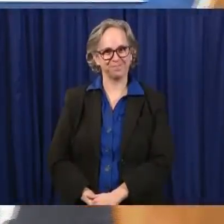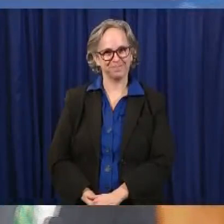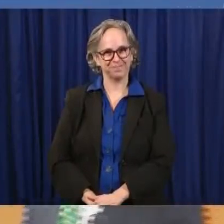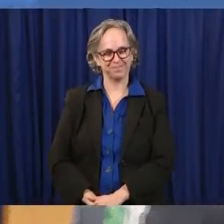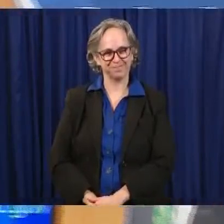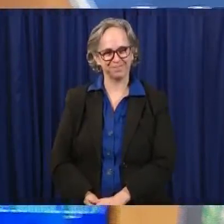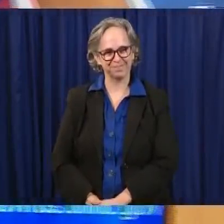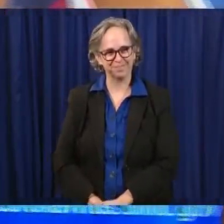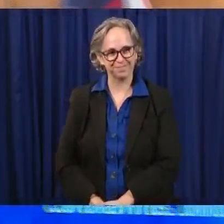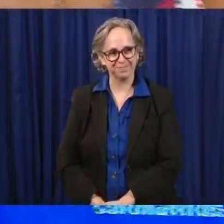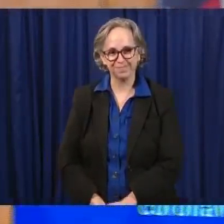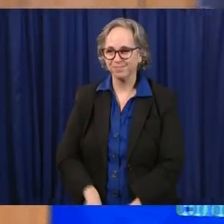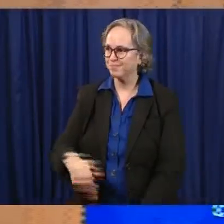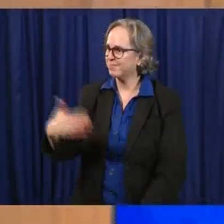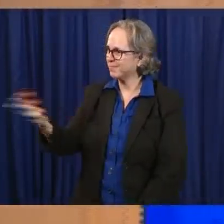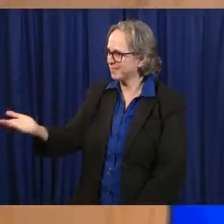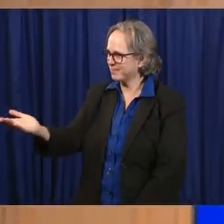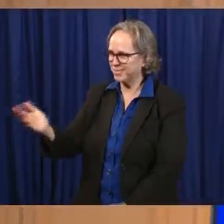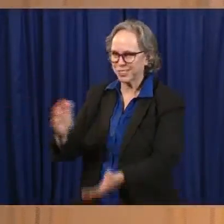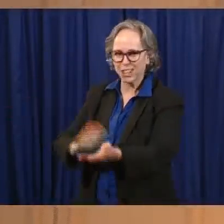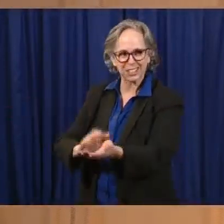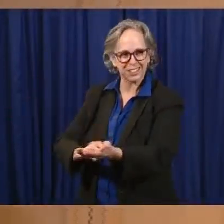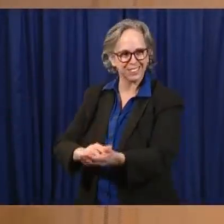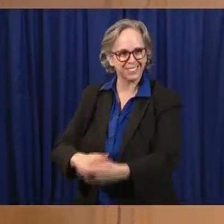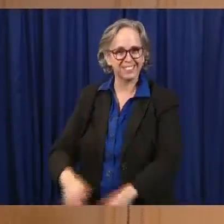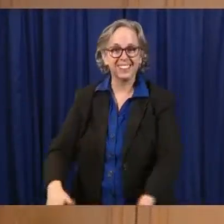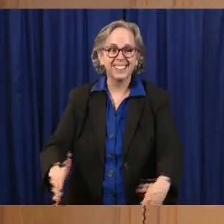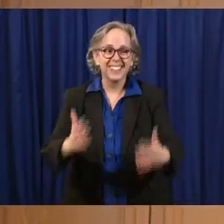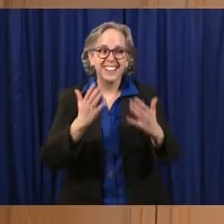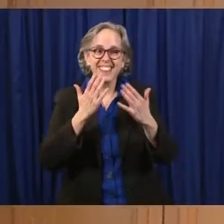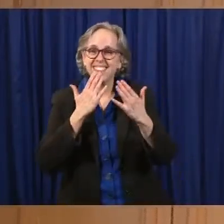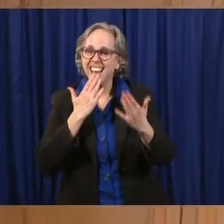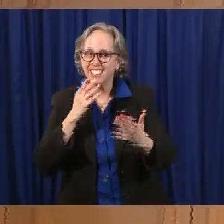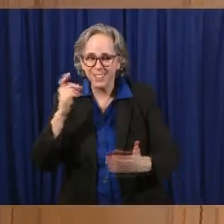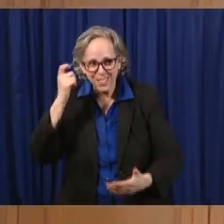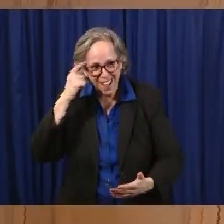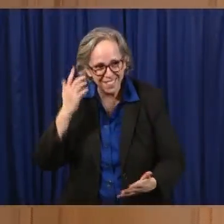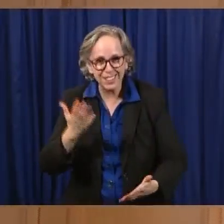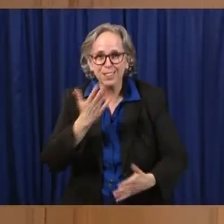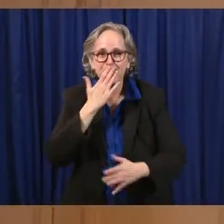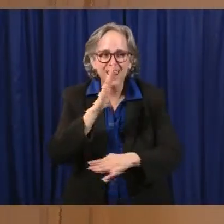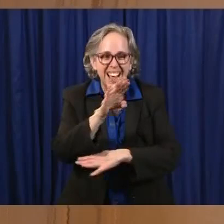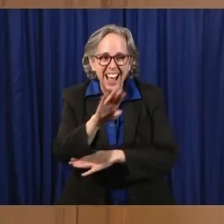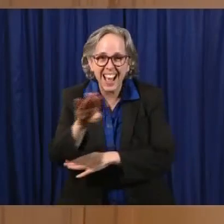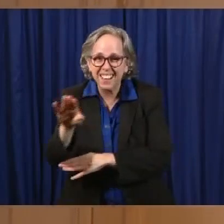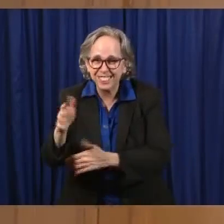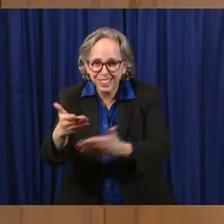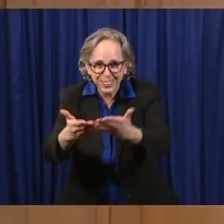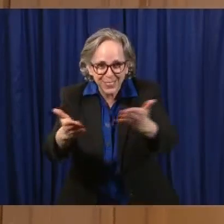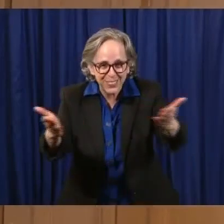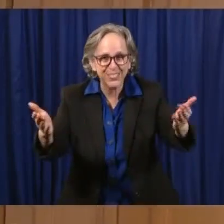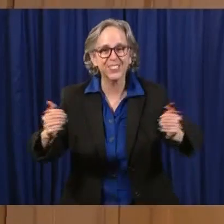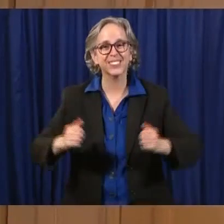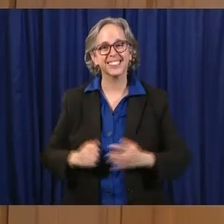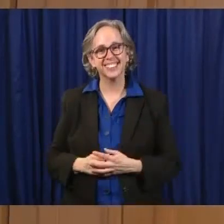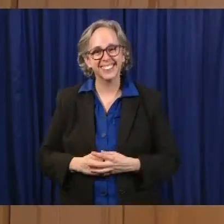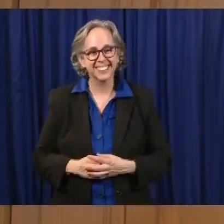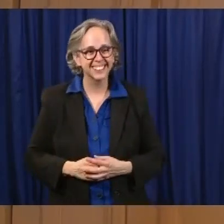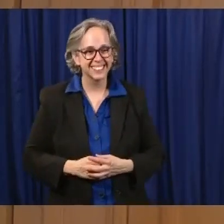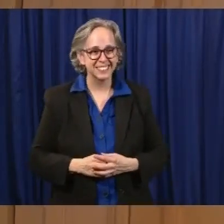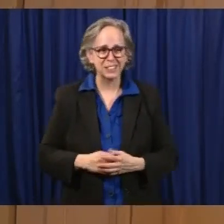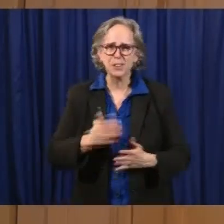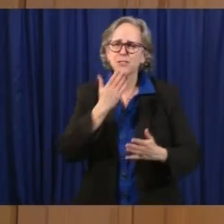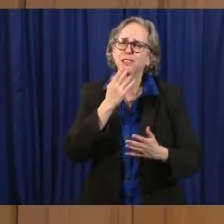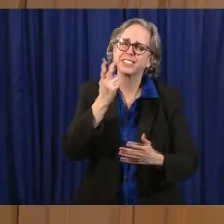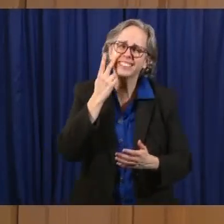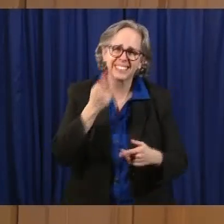Dr. Acton. Thank you, Governor, Lieutenant Governor. Good afternoon, everyone, and it's good to see you